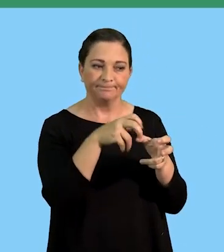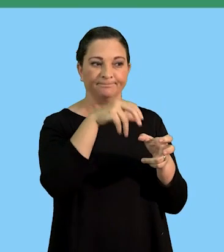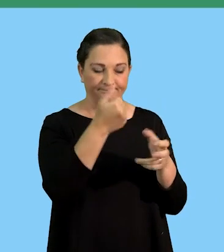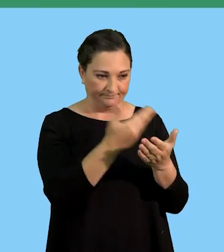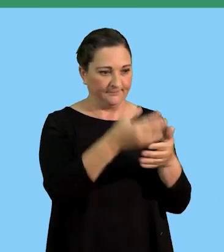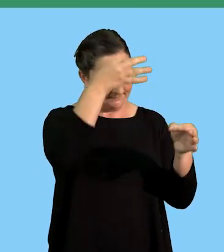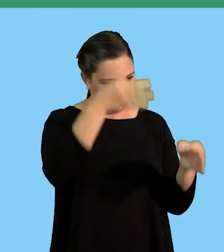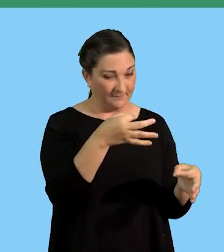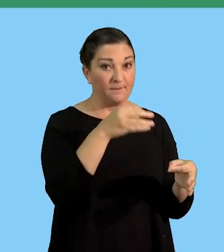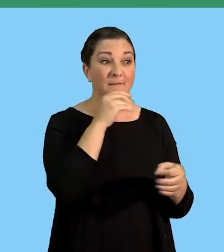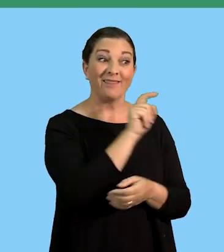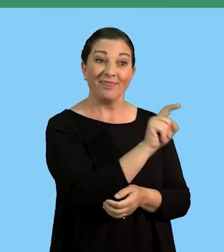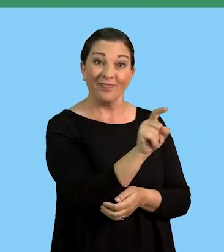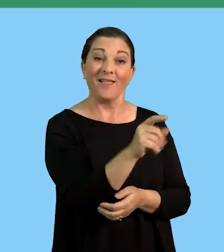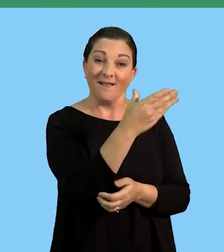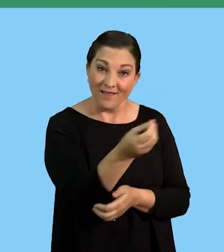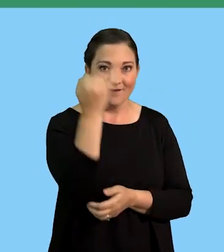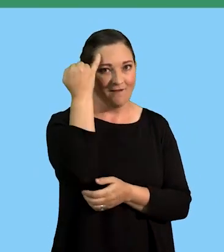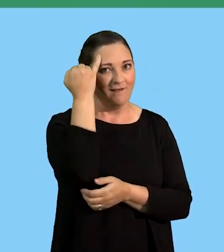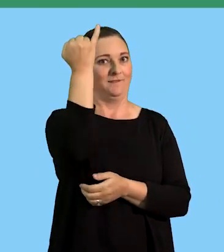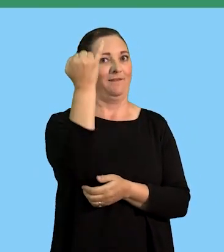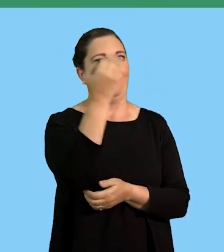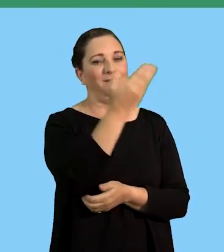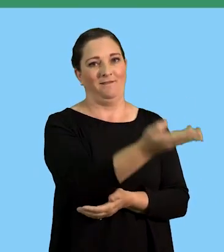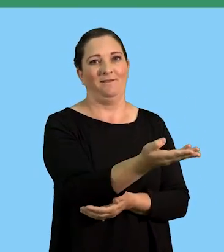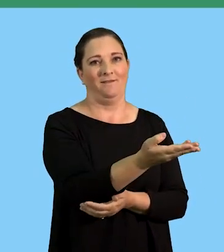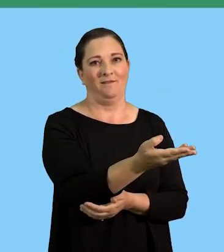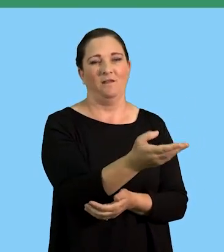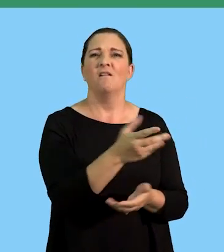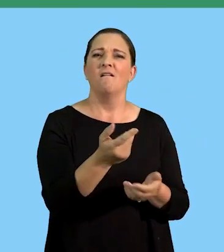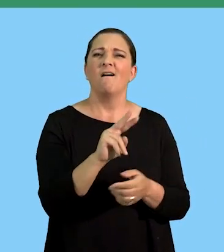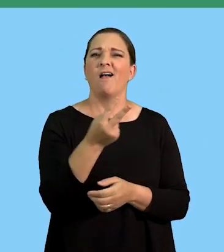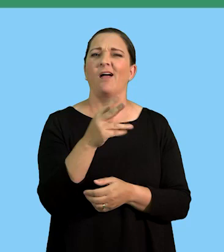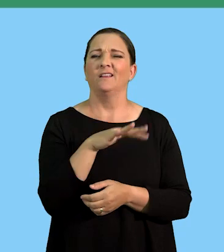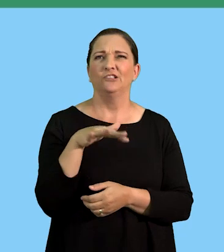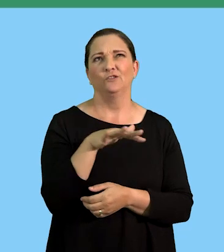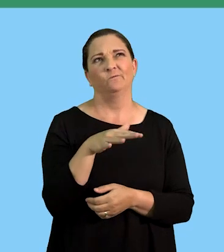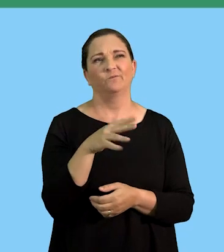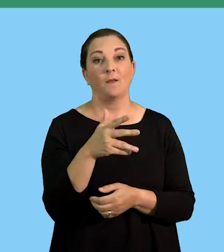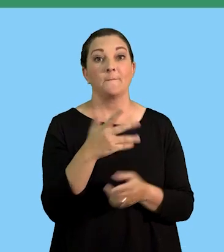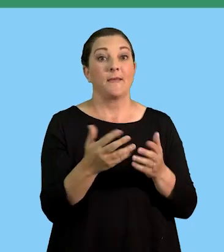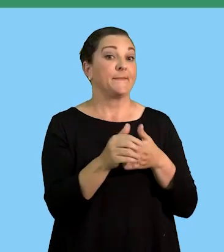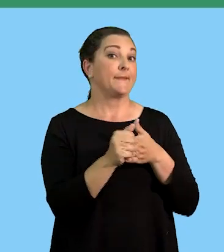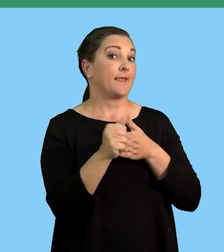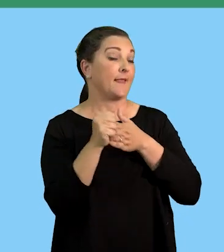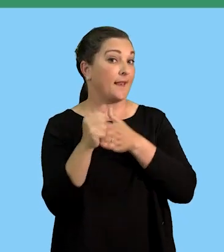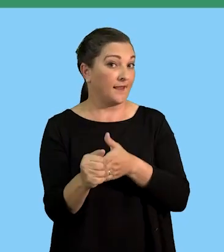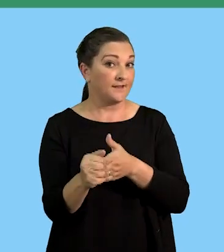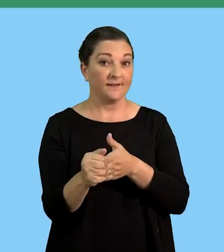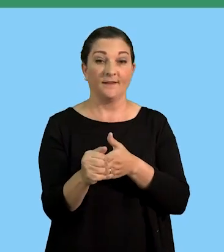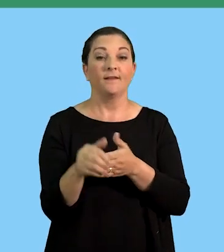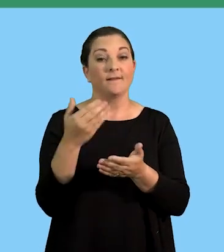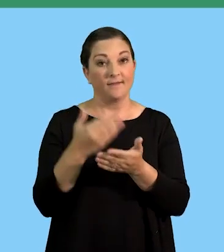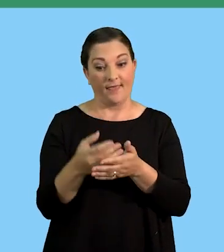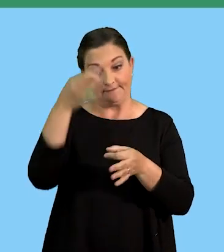make a decision, and employees have valuable information to contribute. That is another situation that would allow the leader